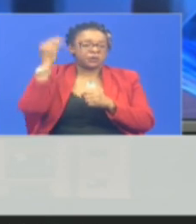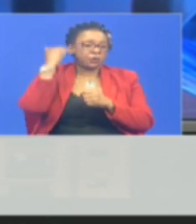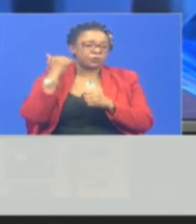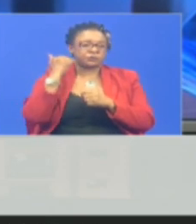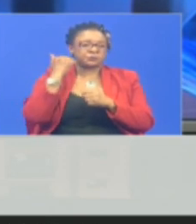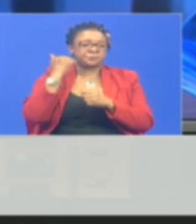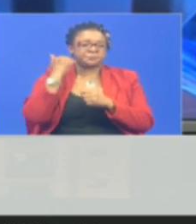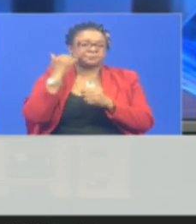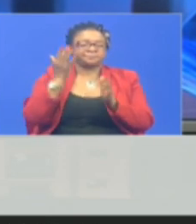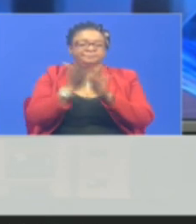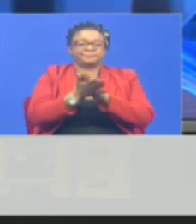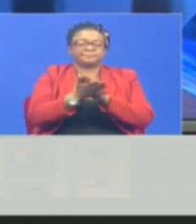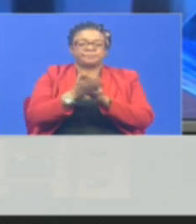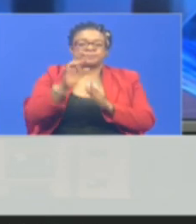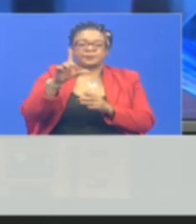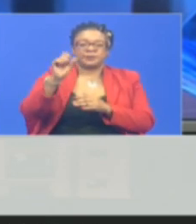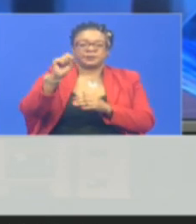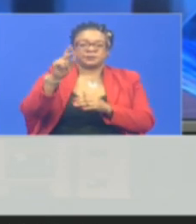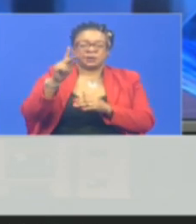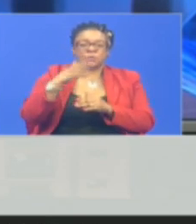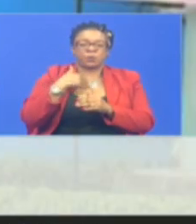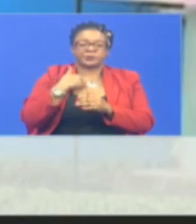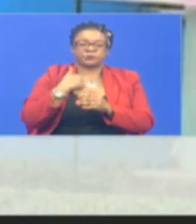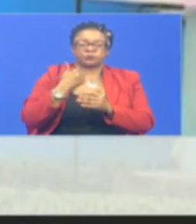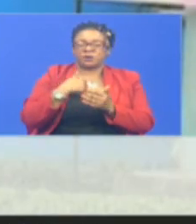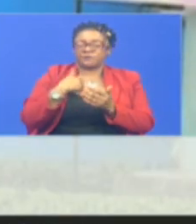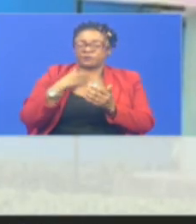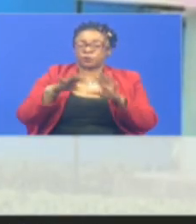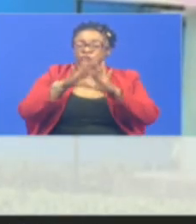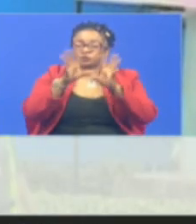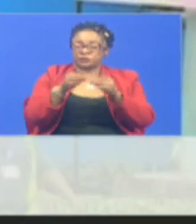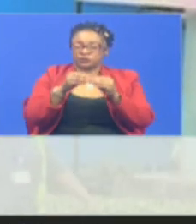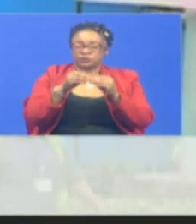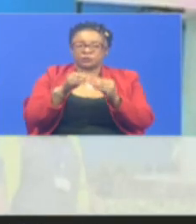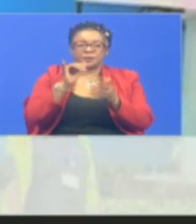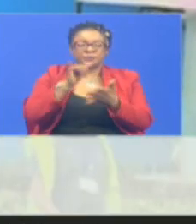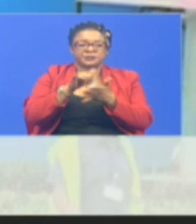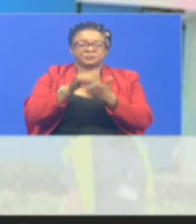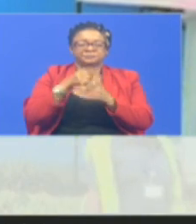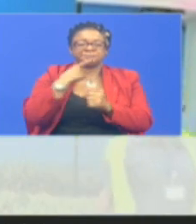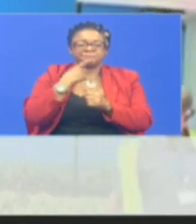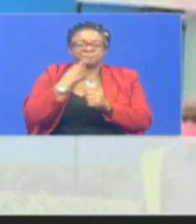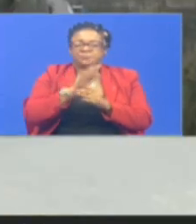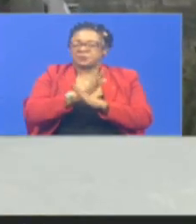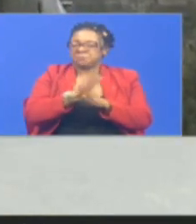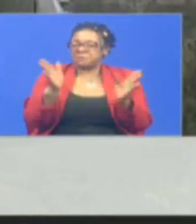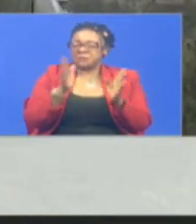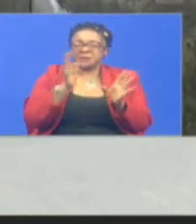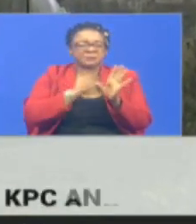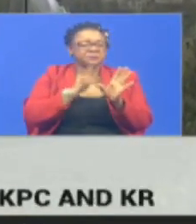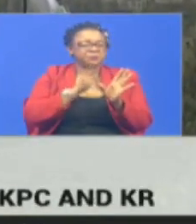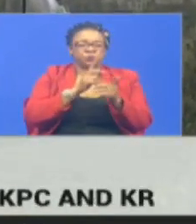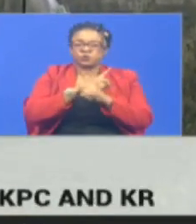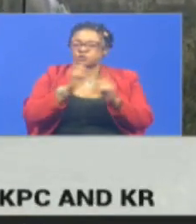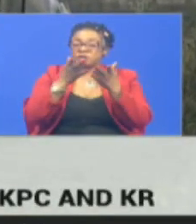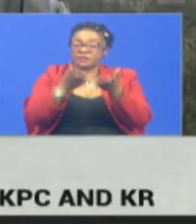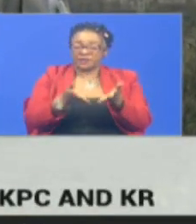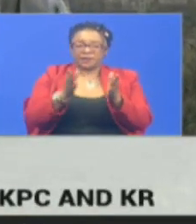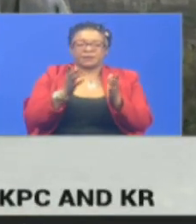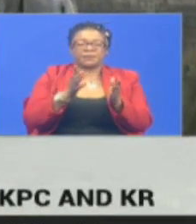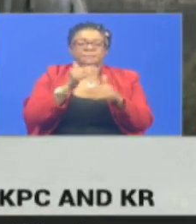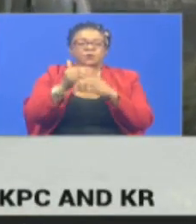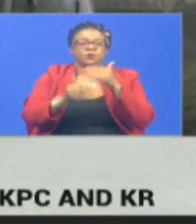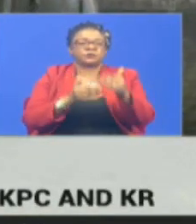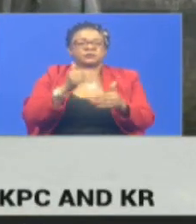court today, the Law Society of Kenya seeks to halt the consolidation exercise, arguing that there was no public participation in the process. The society is challenging